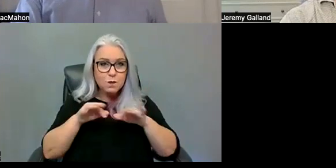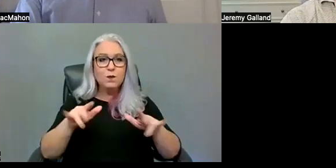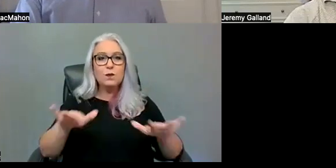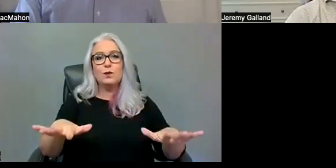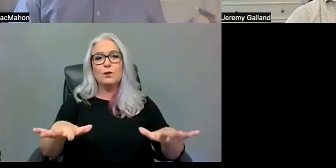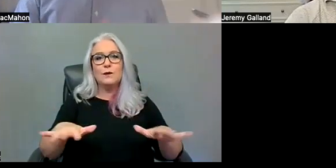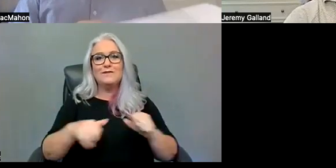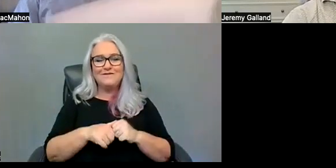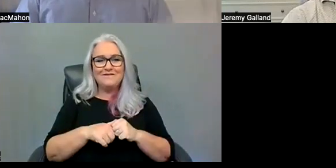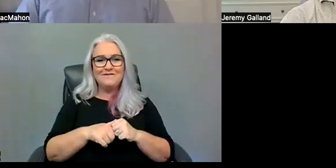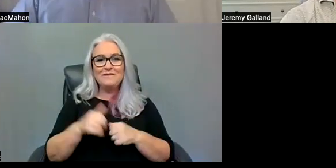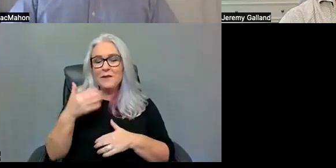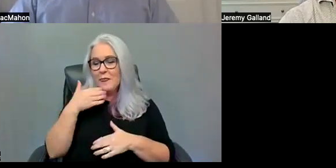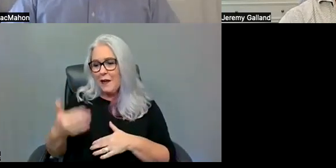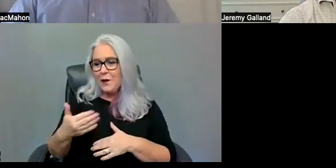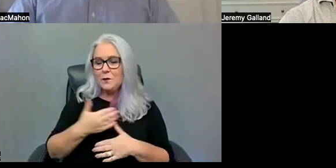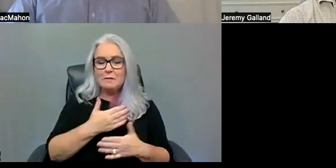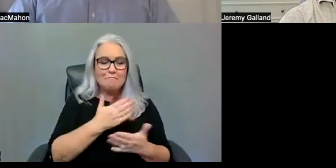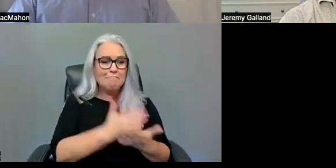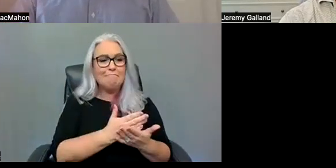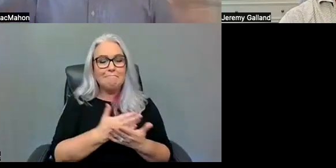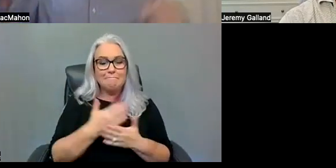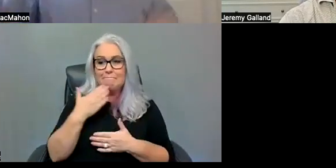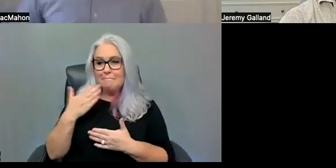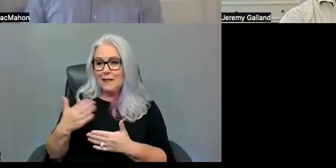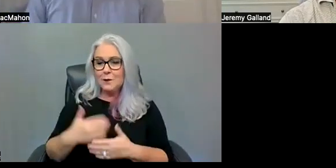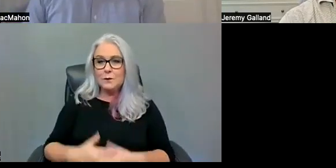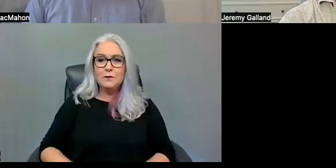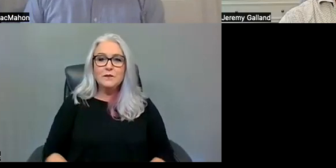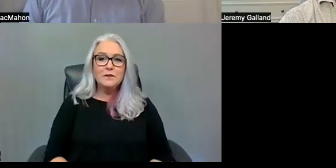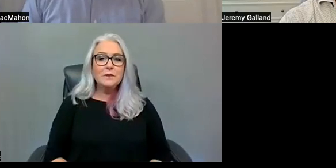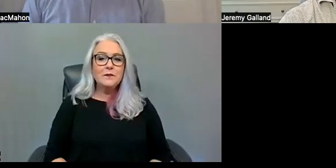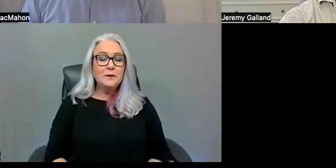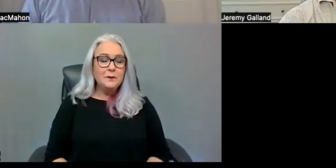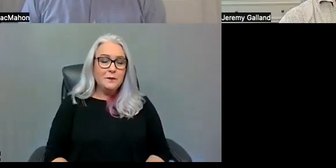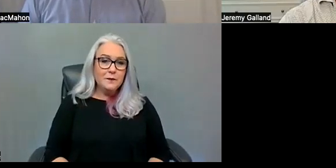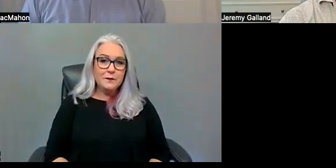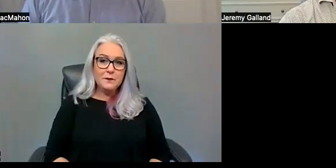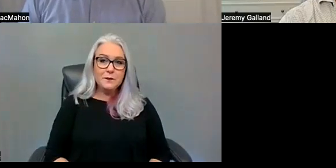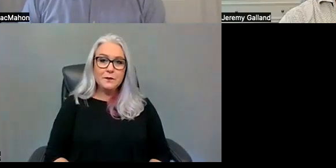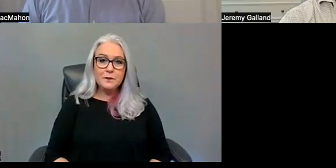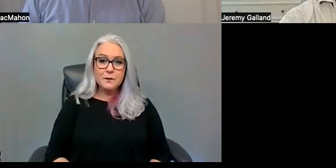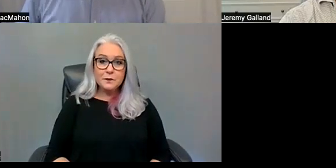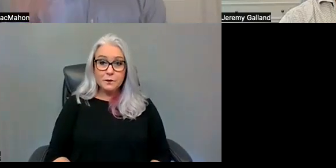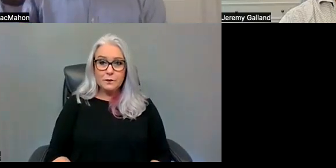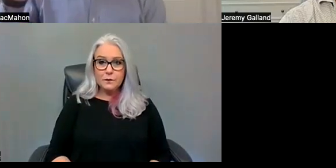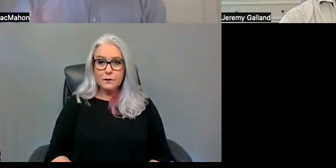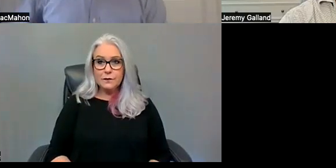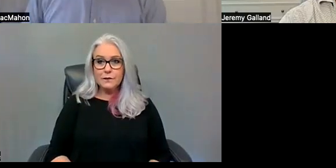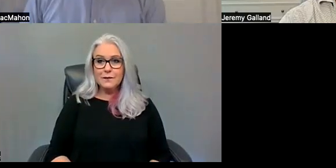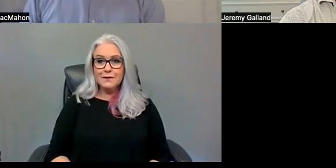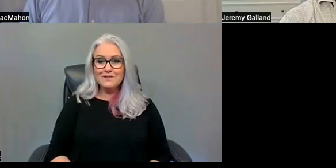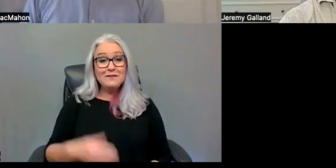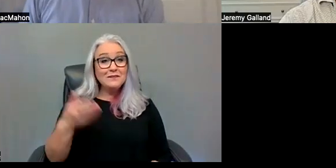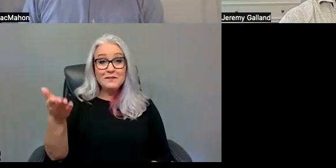Thank you. Thank you very much. Okay. Back to the top. Oh, no, I'm messing things up. Mr.